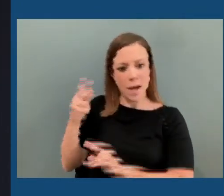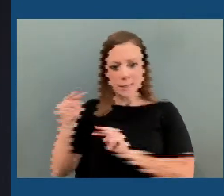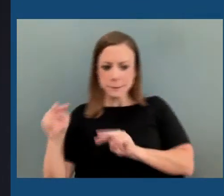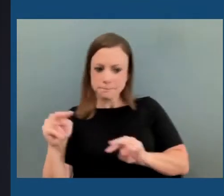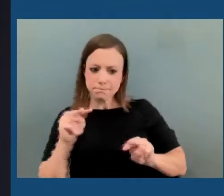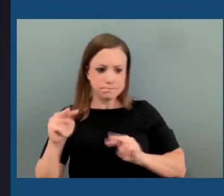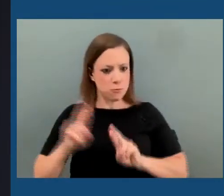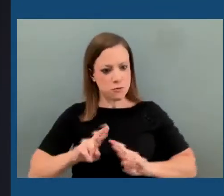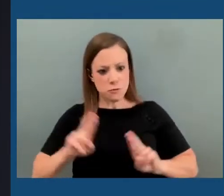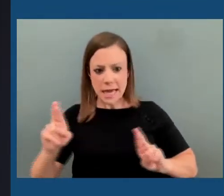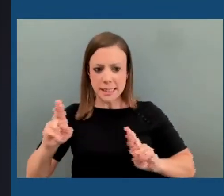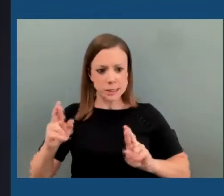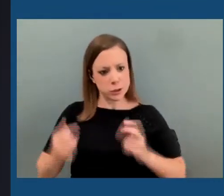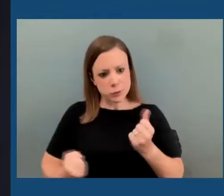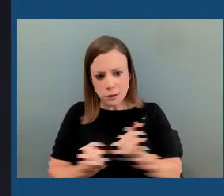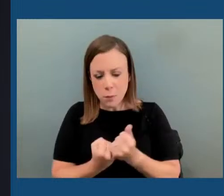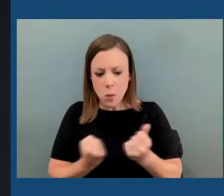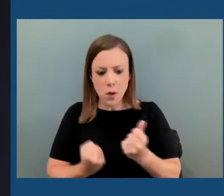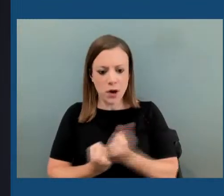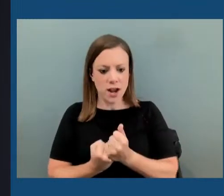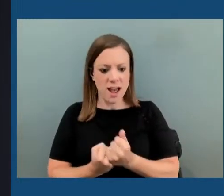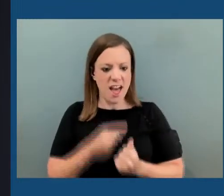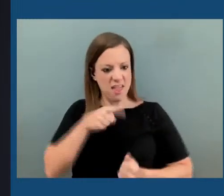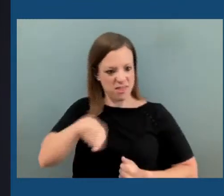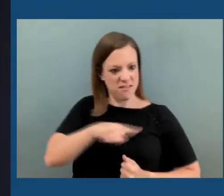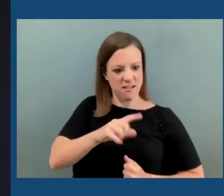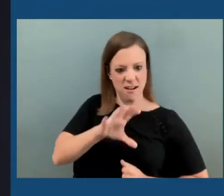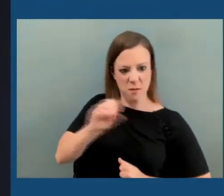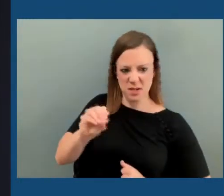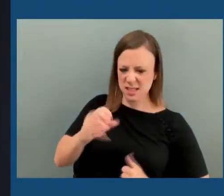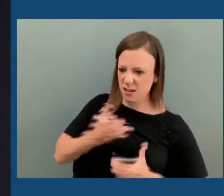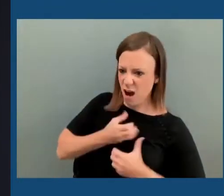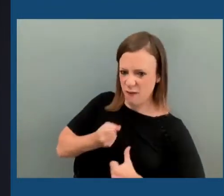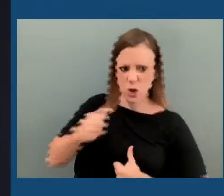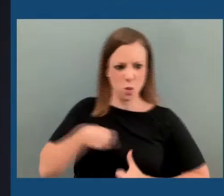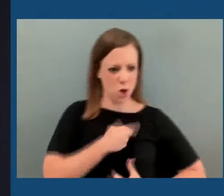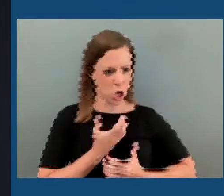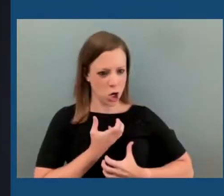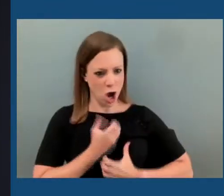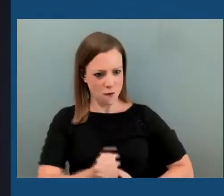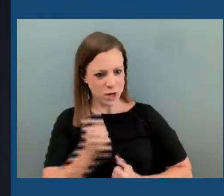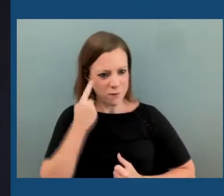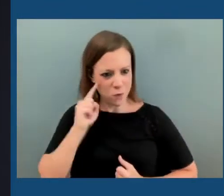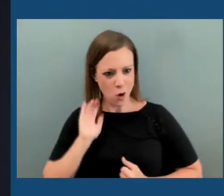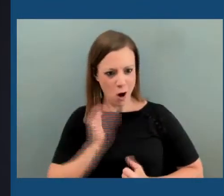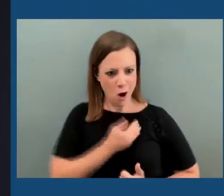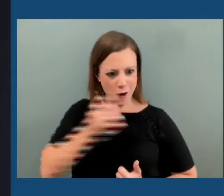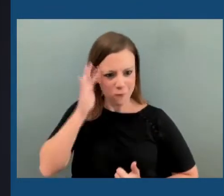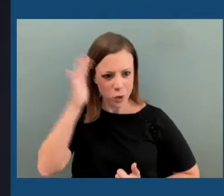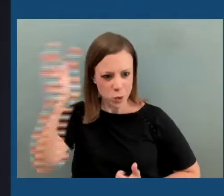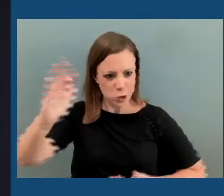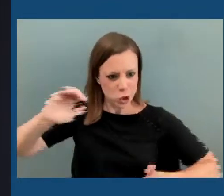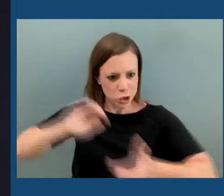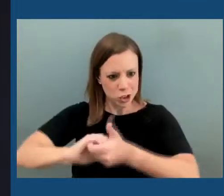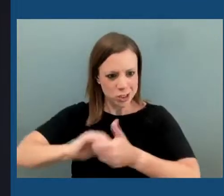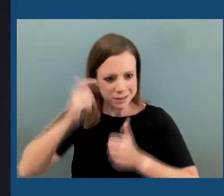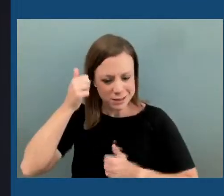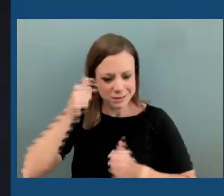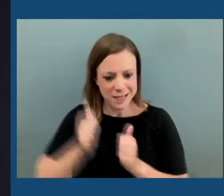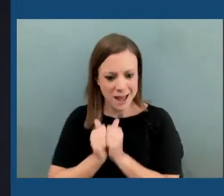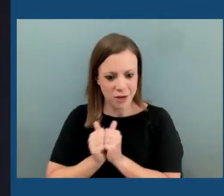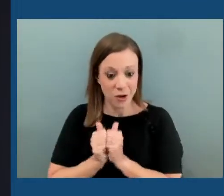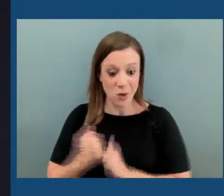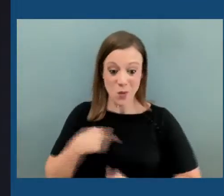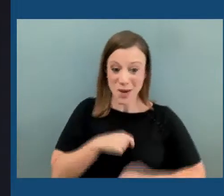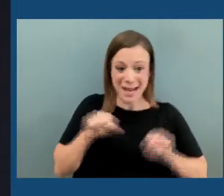has and that these companies have in our future. The governor also mentioned all these fun things that we can do in Rochester, the zoo, the Red Wings, Highland Park,